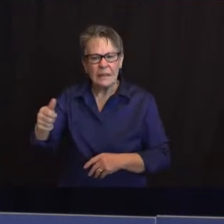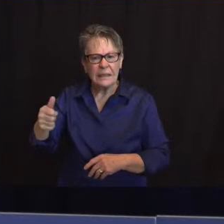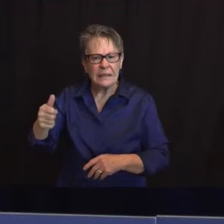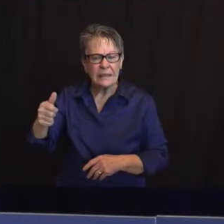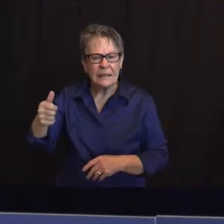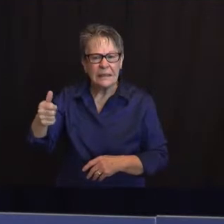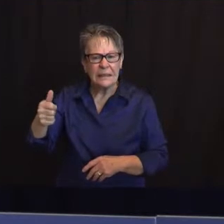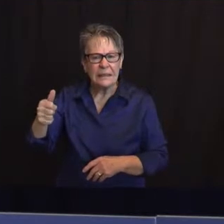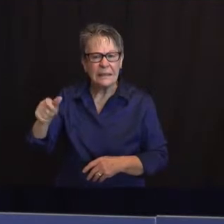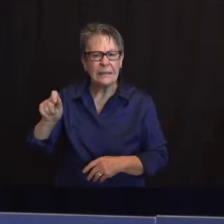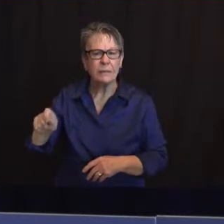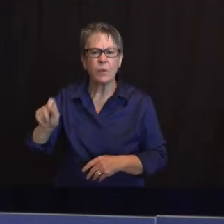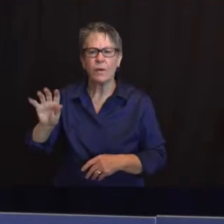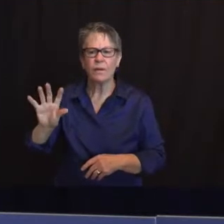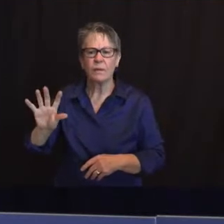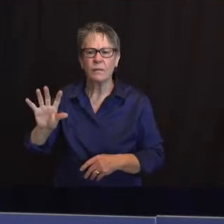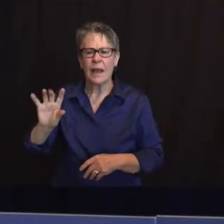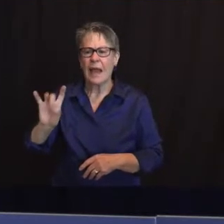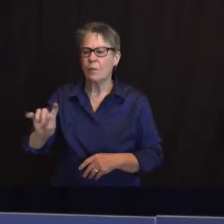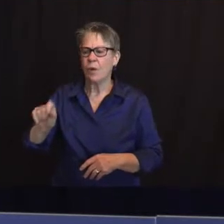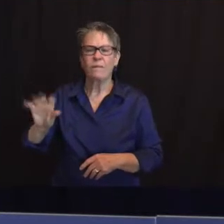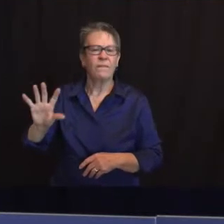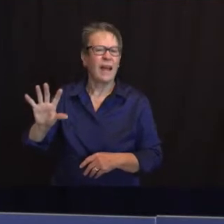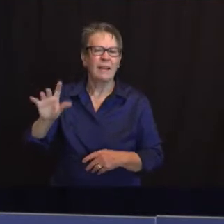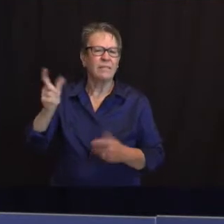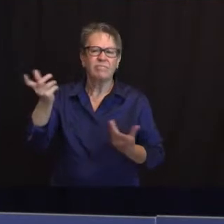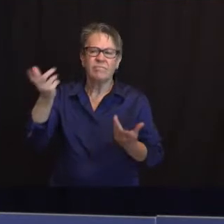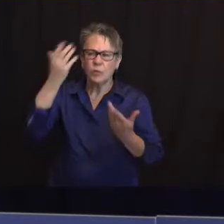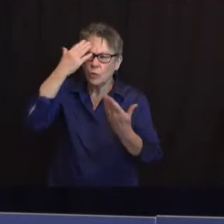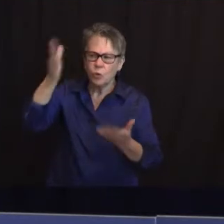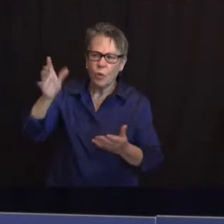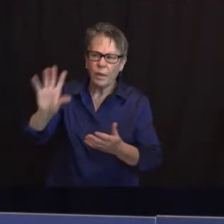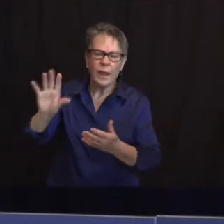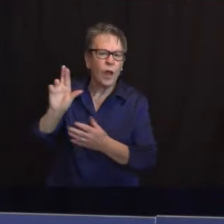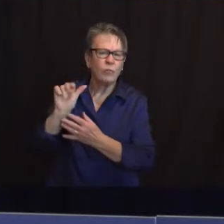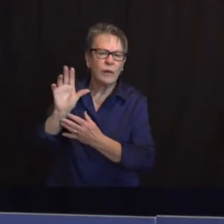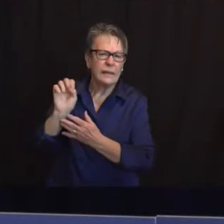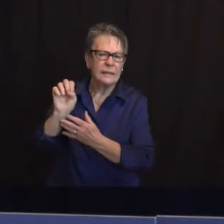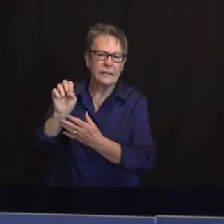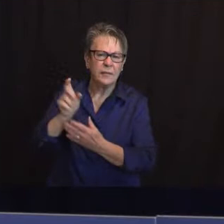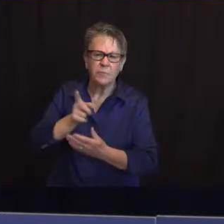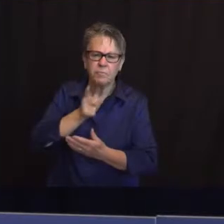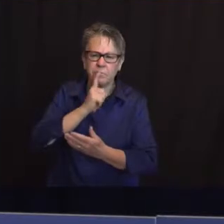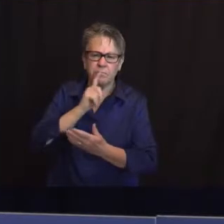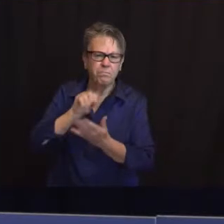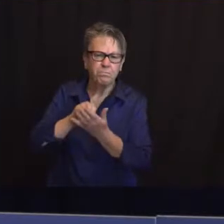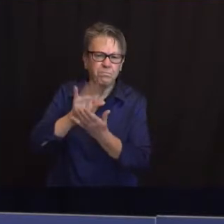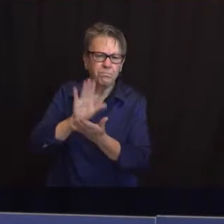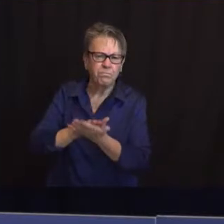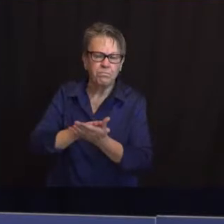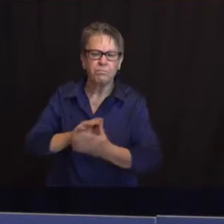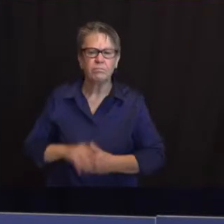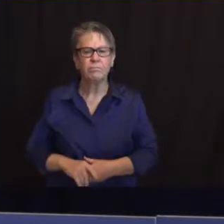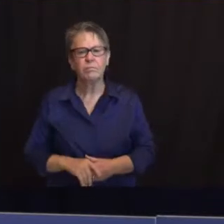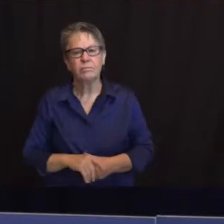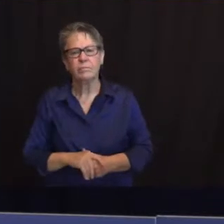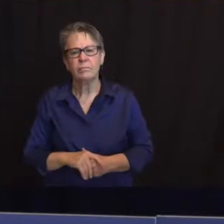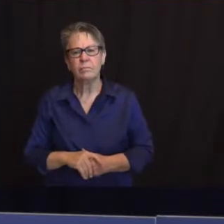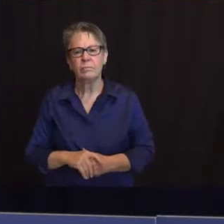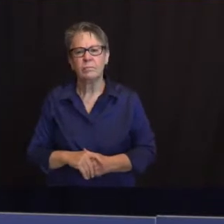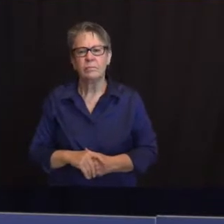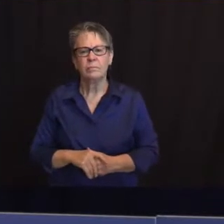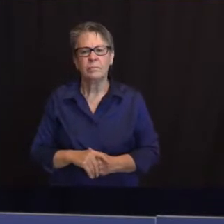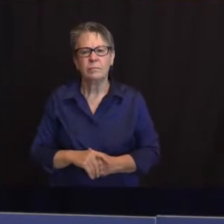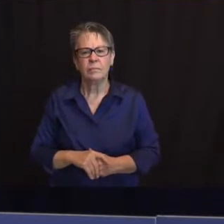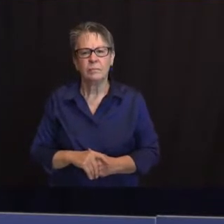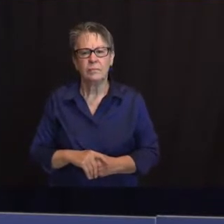is 8.99%. So while we are seeing slight increases among our minority populations getting vaccinated,